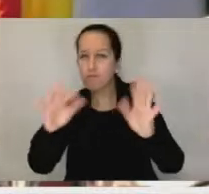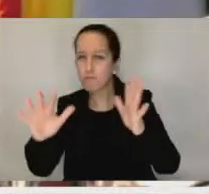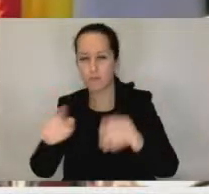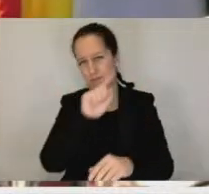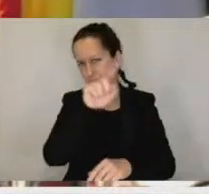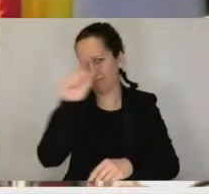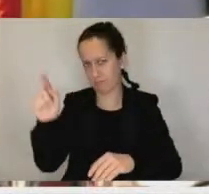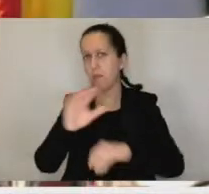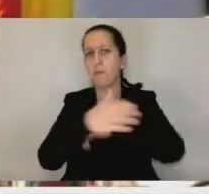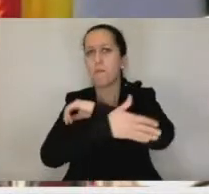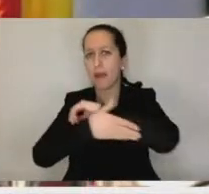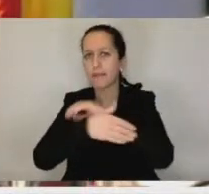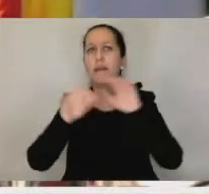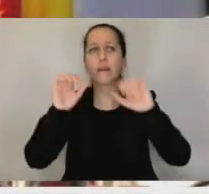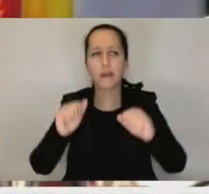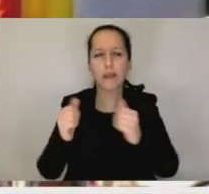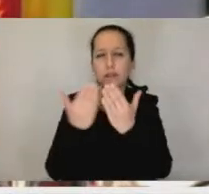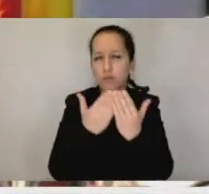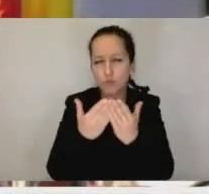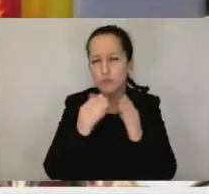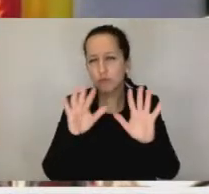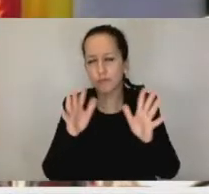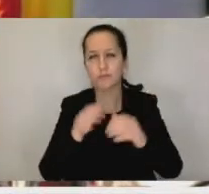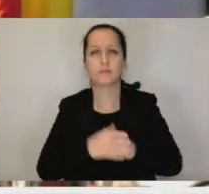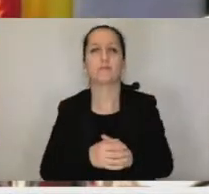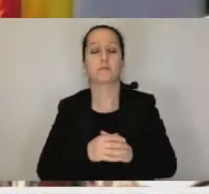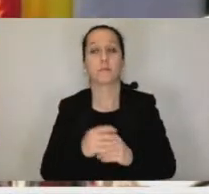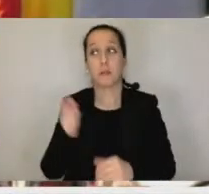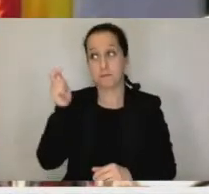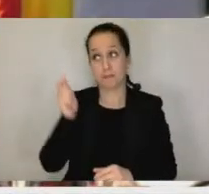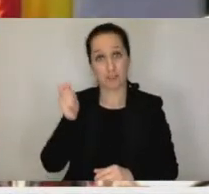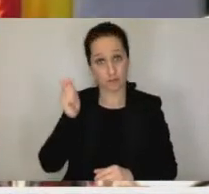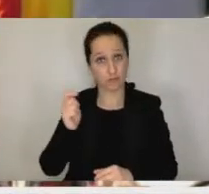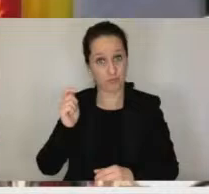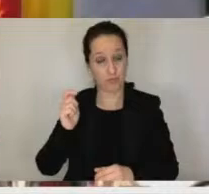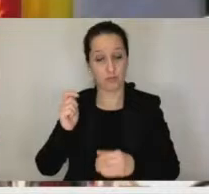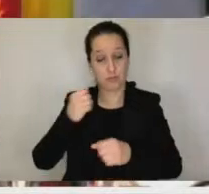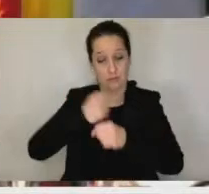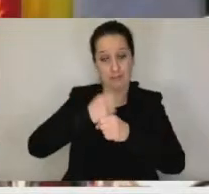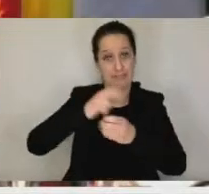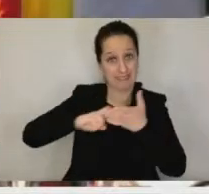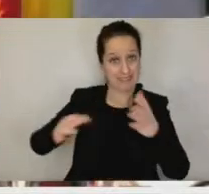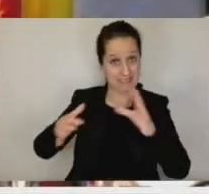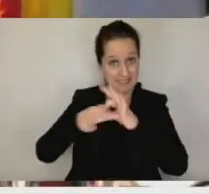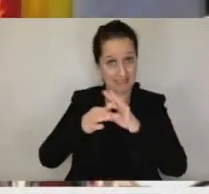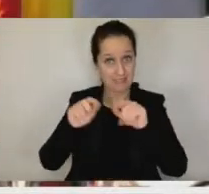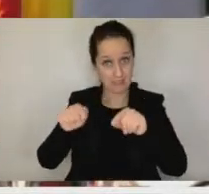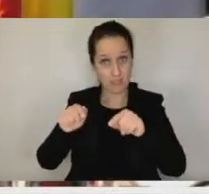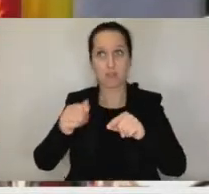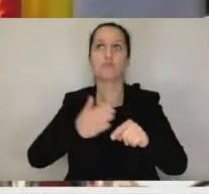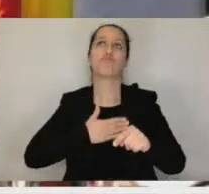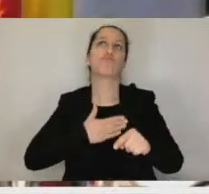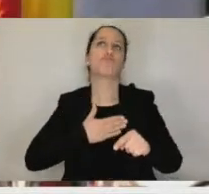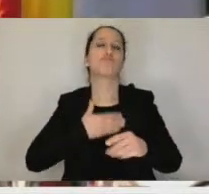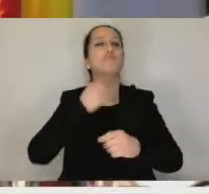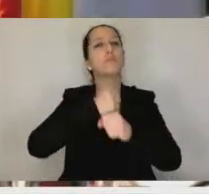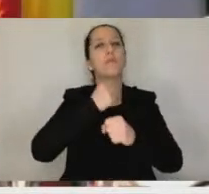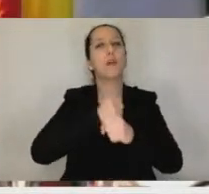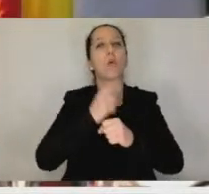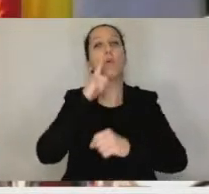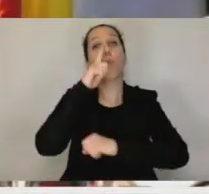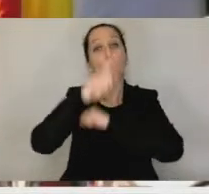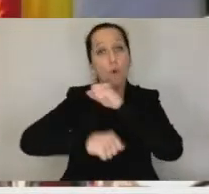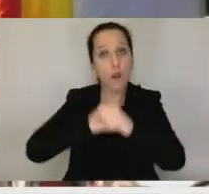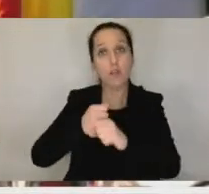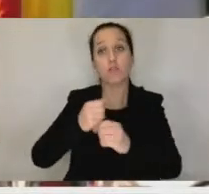an issue of whether you fully index every year or if there is a projected deficit, pensions are